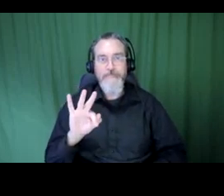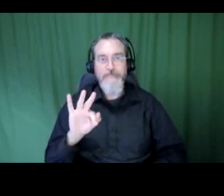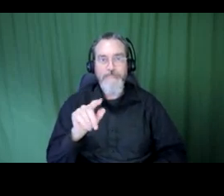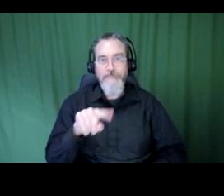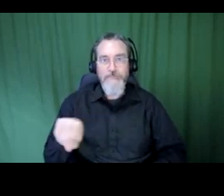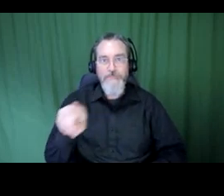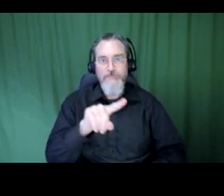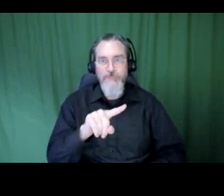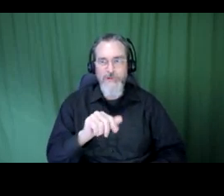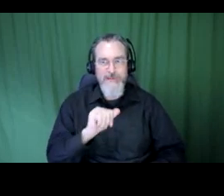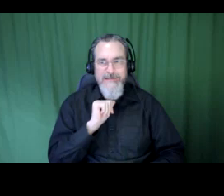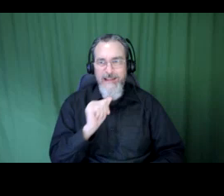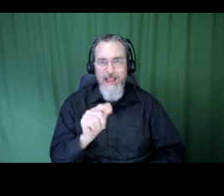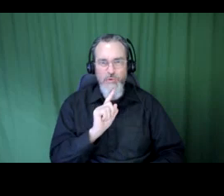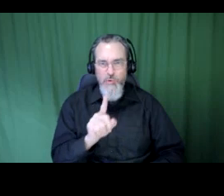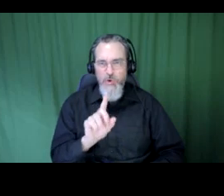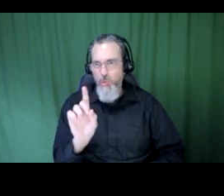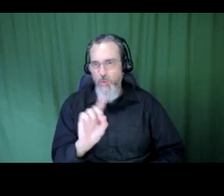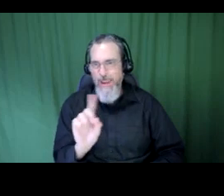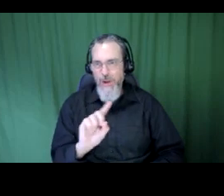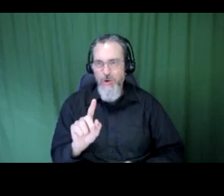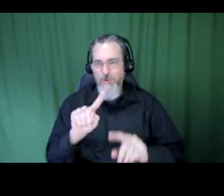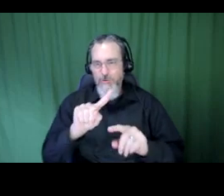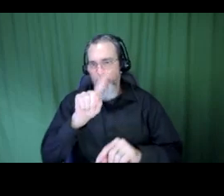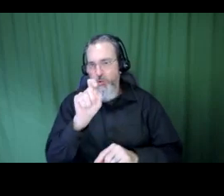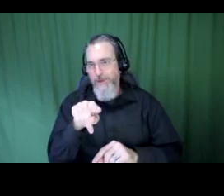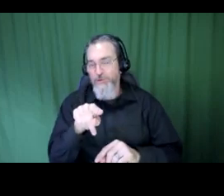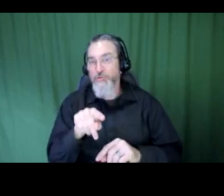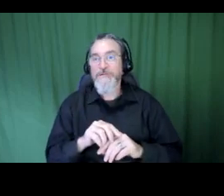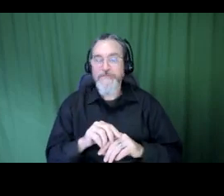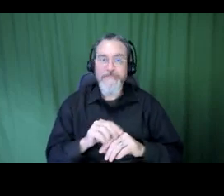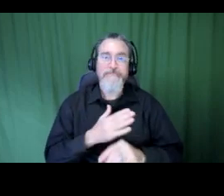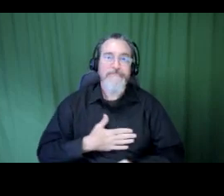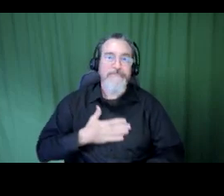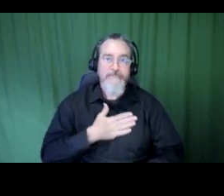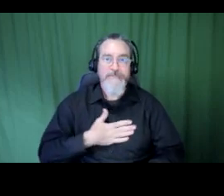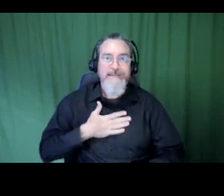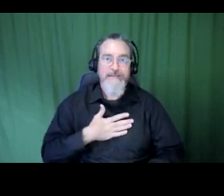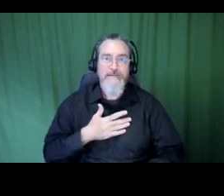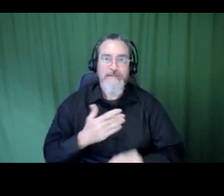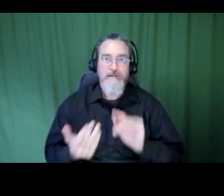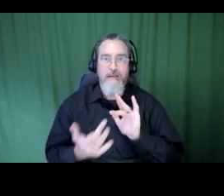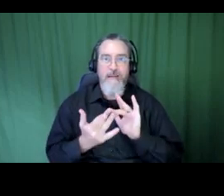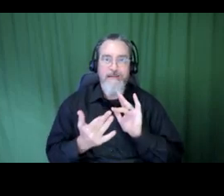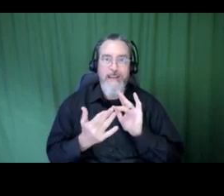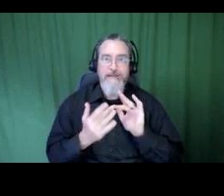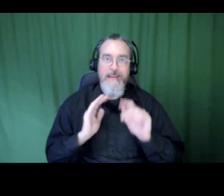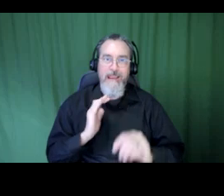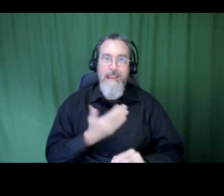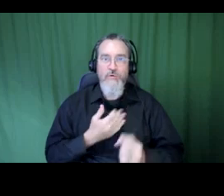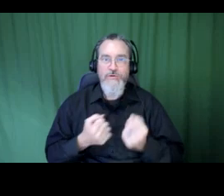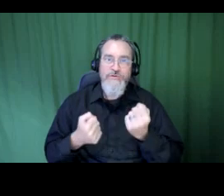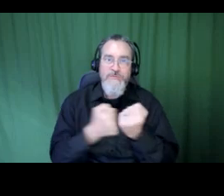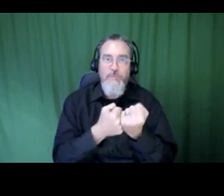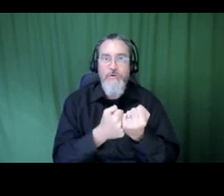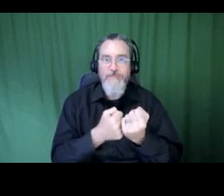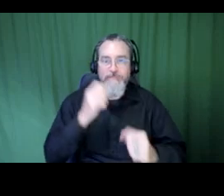the question box is, please make sure to contact one of our support,